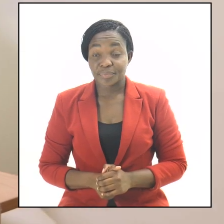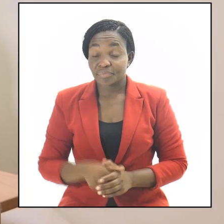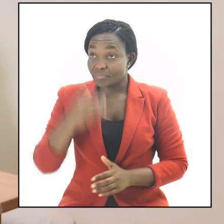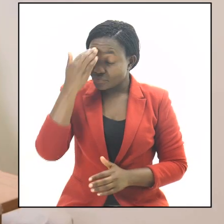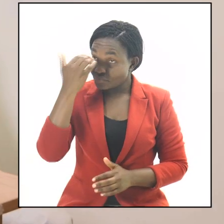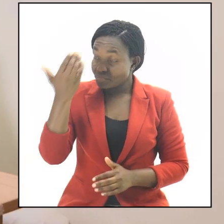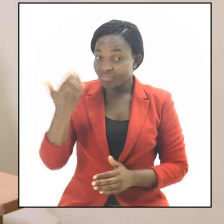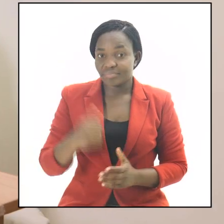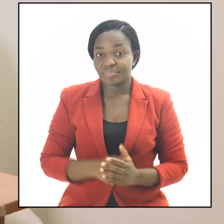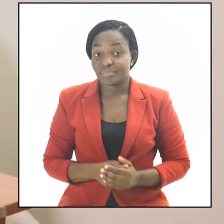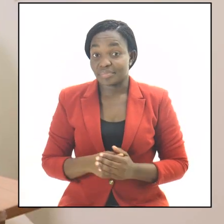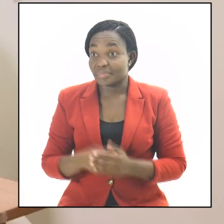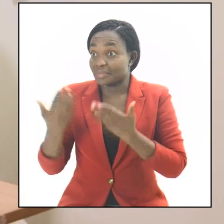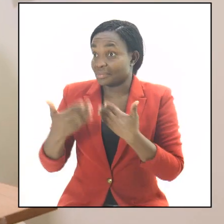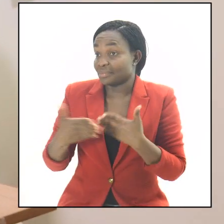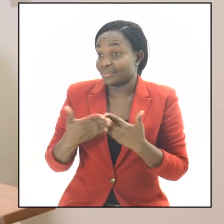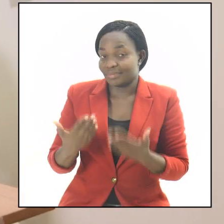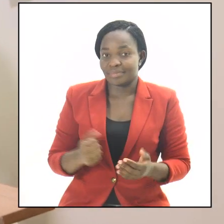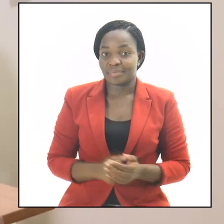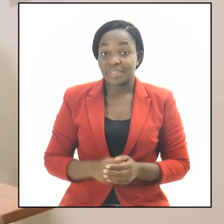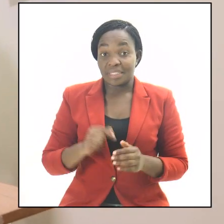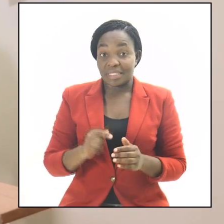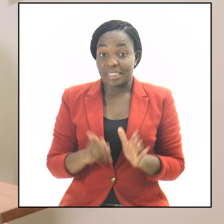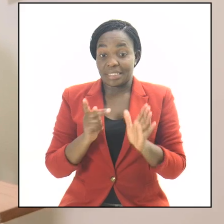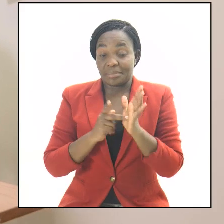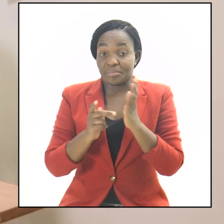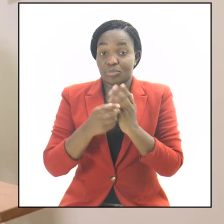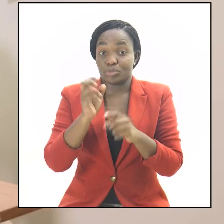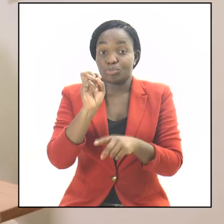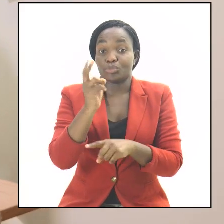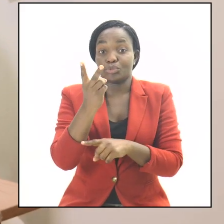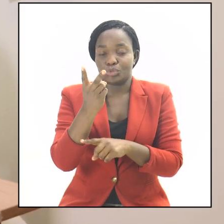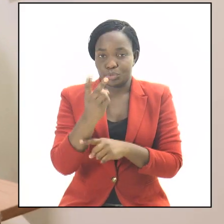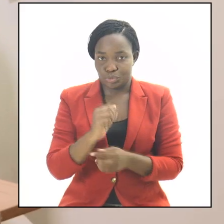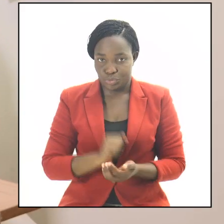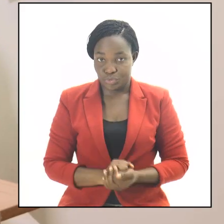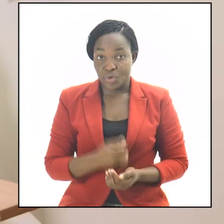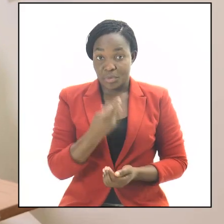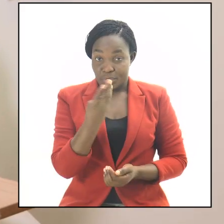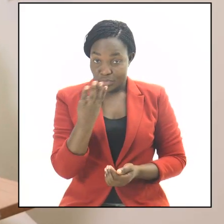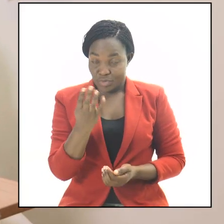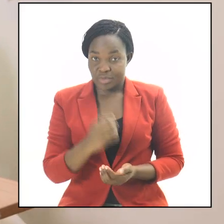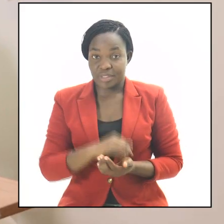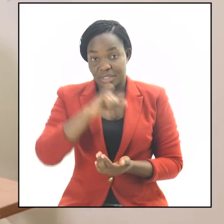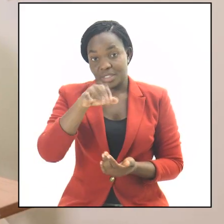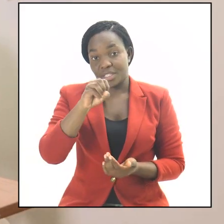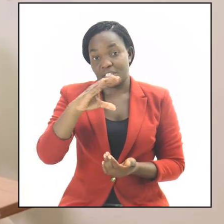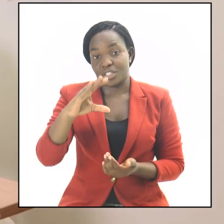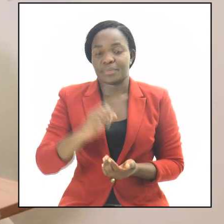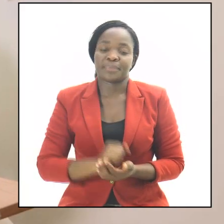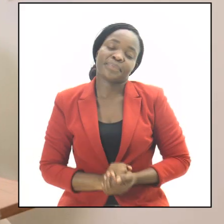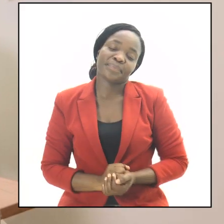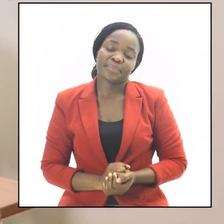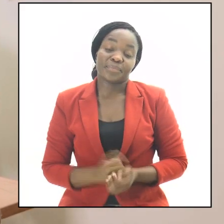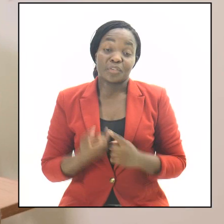Hi viewers, welcome back. This is lesson 2 of our JSC Mathematics series from NAMCOL.